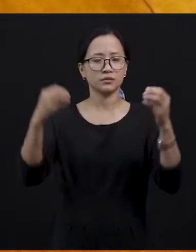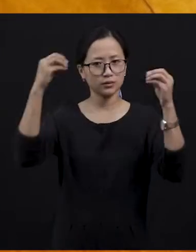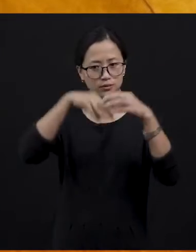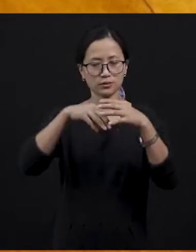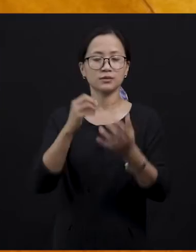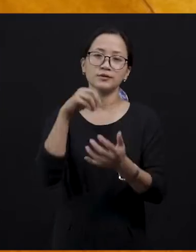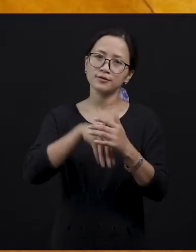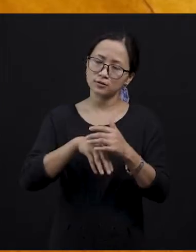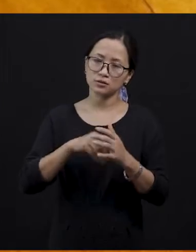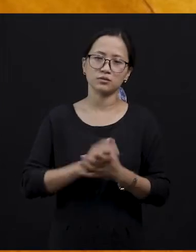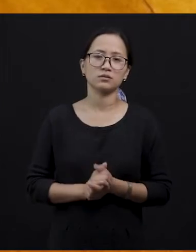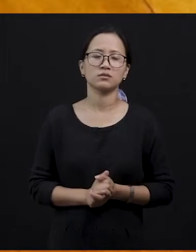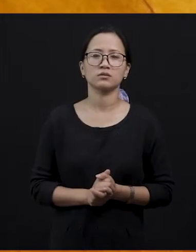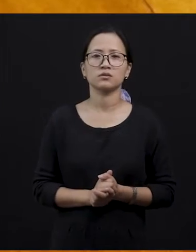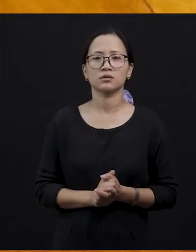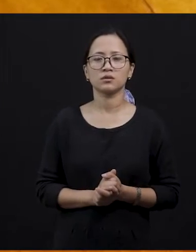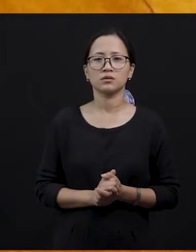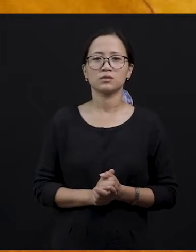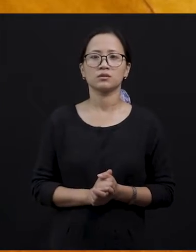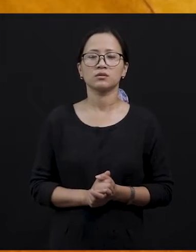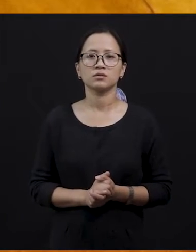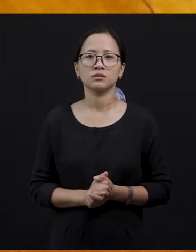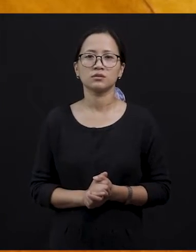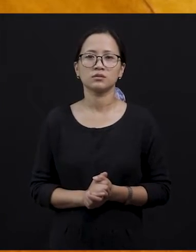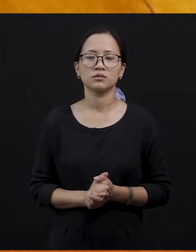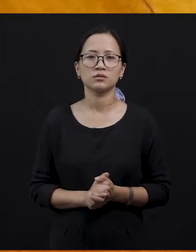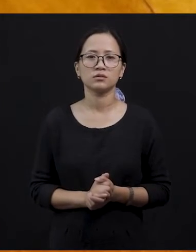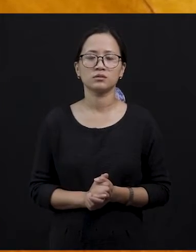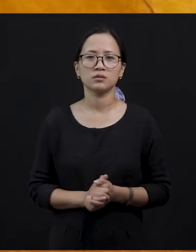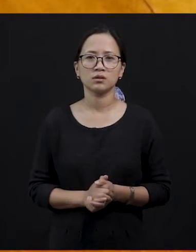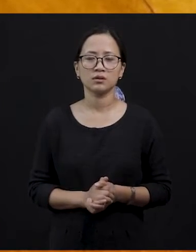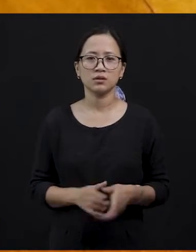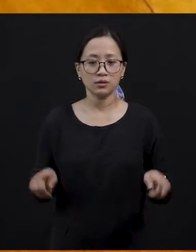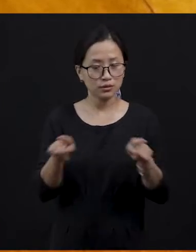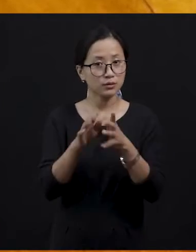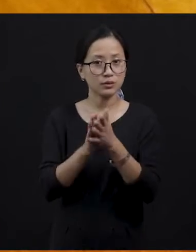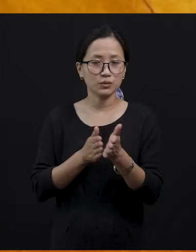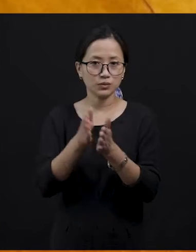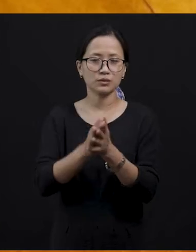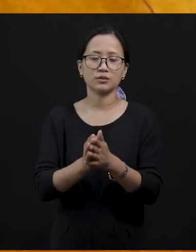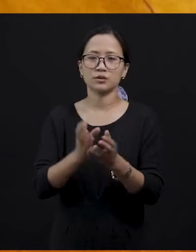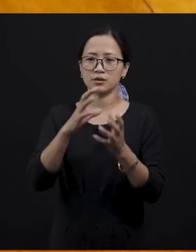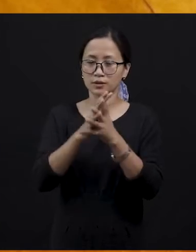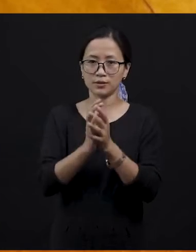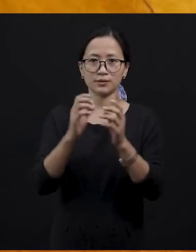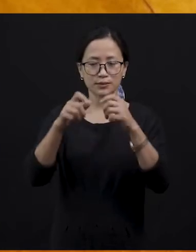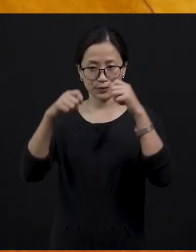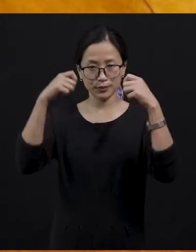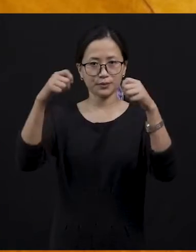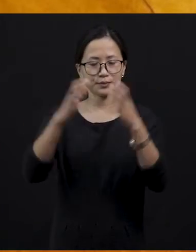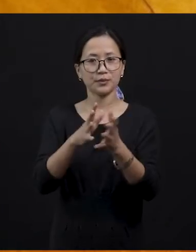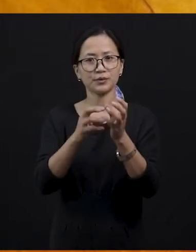the glass looked empty, yes or no? But there, along with the crumpled pepper, there is